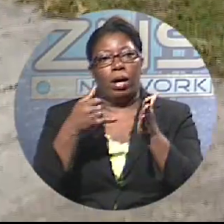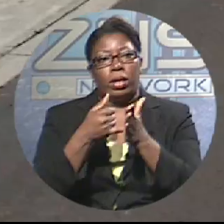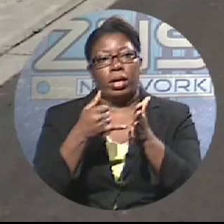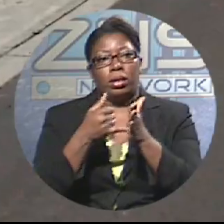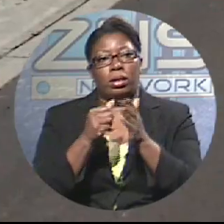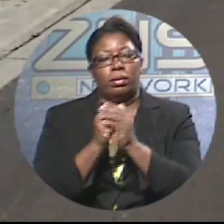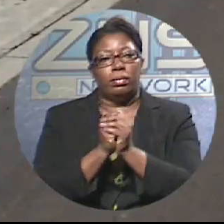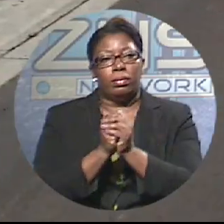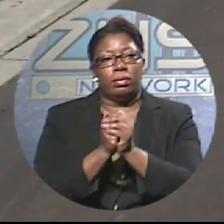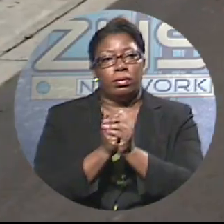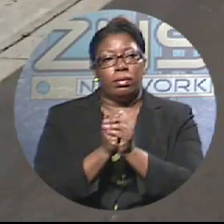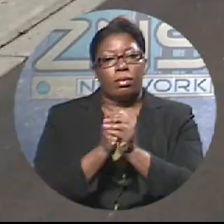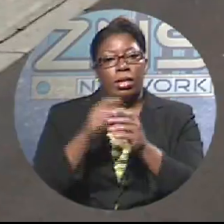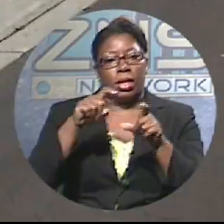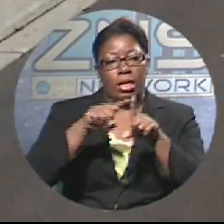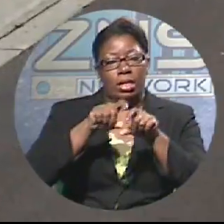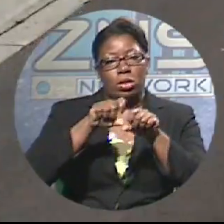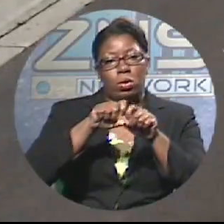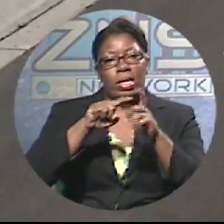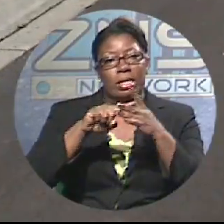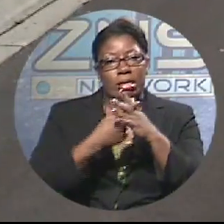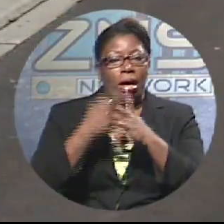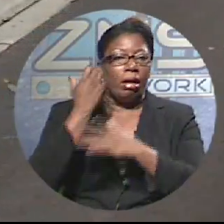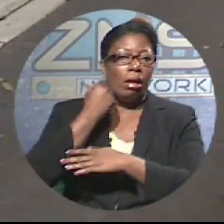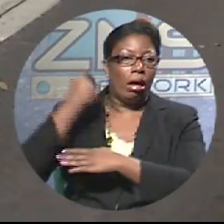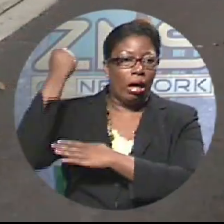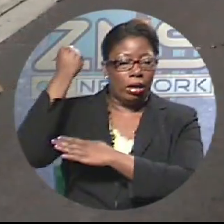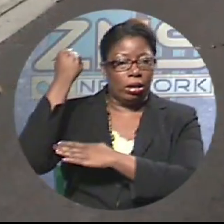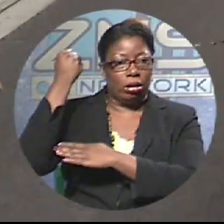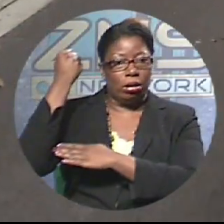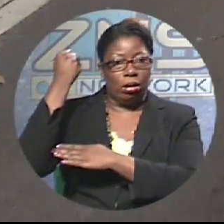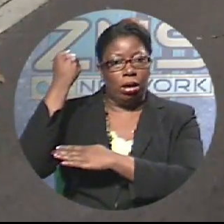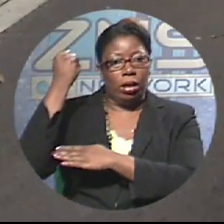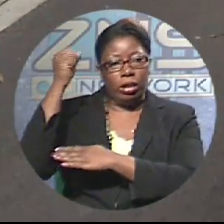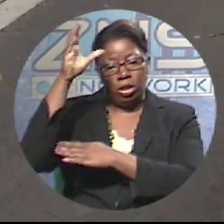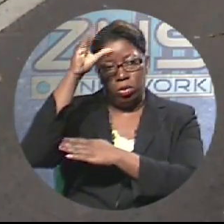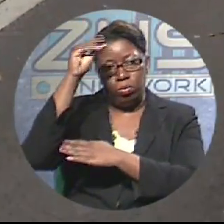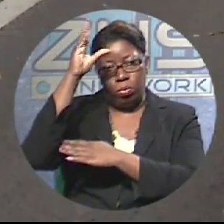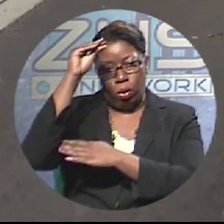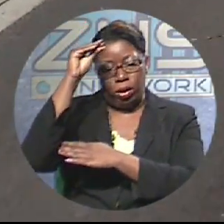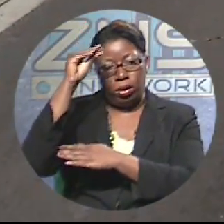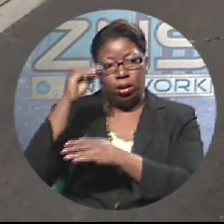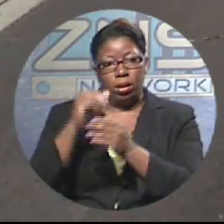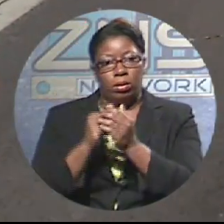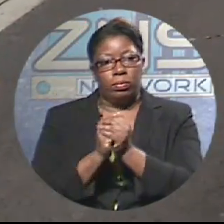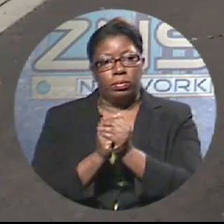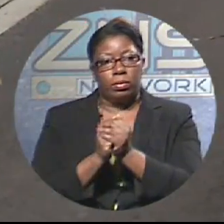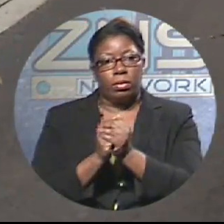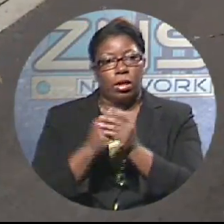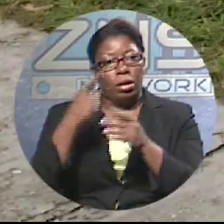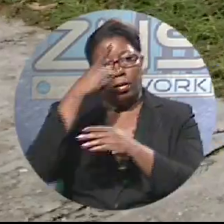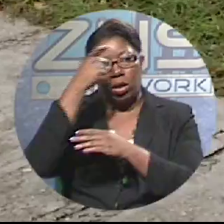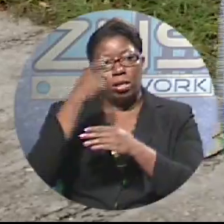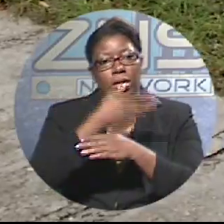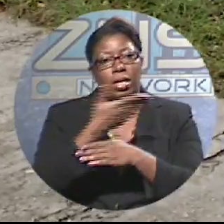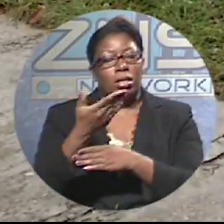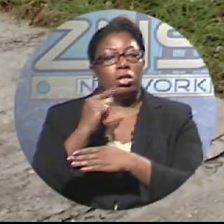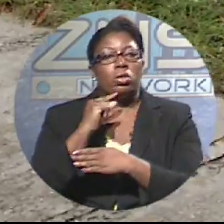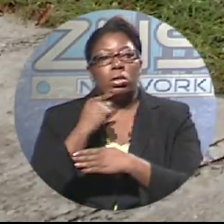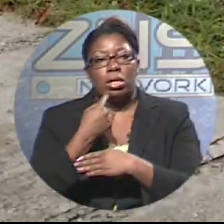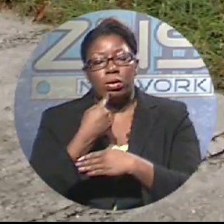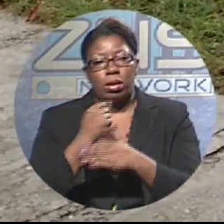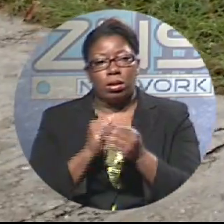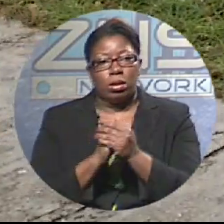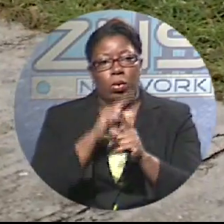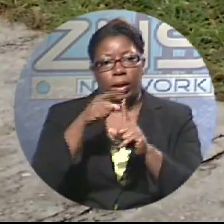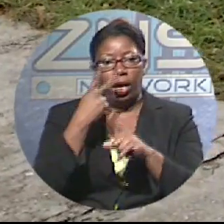it. Start hanging these niggas. You gotta do it. That's what you need to hang these niggas. Start hanging them. Don't get too serious. When I